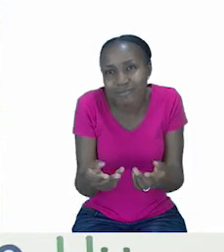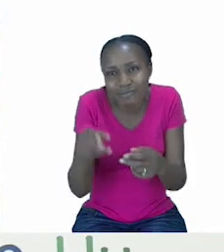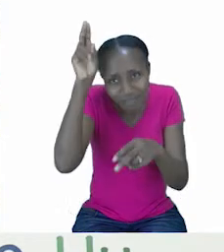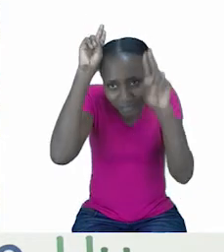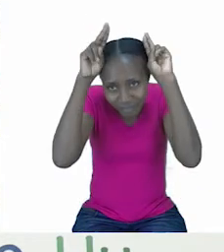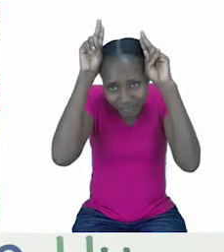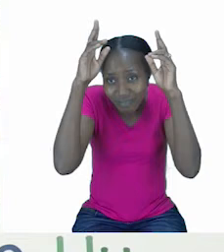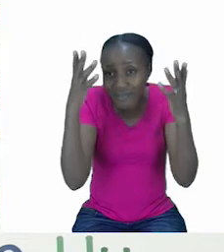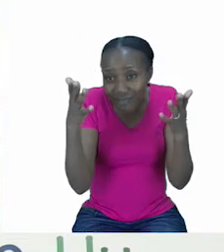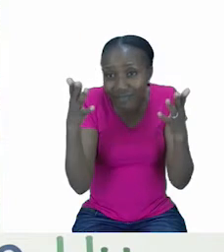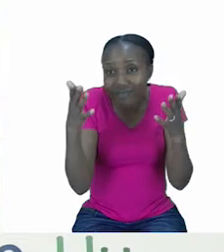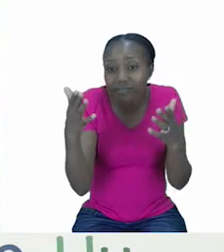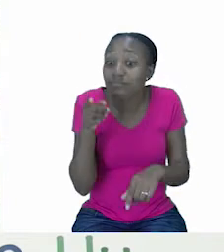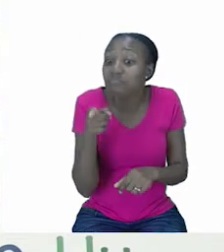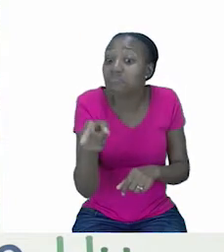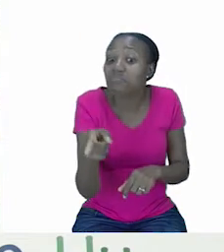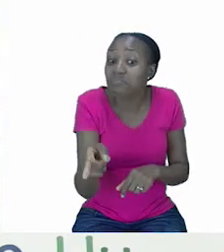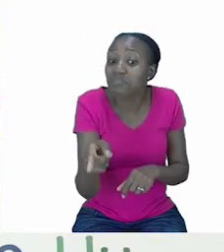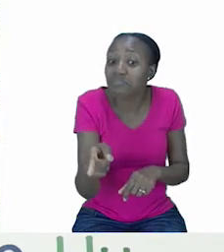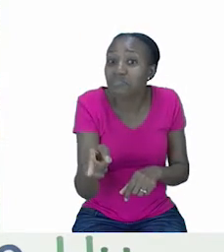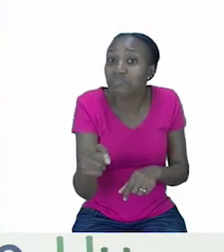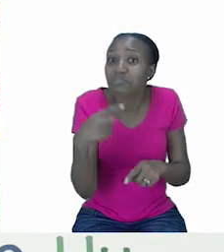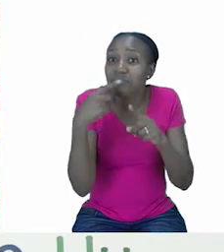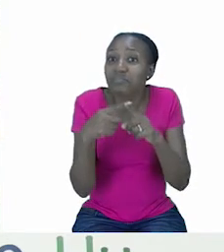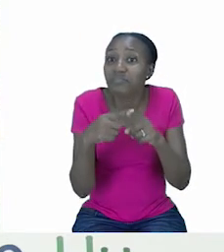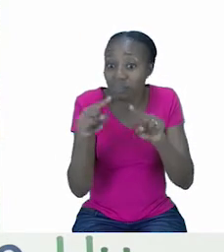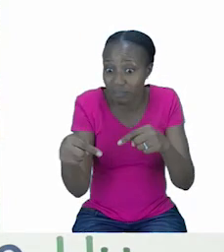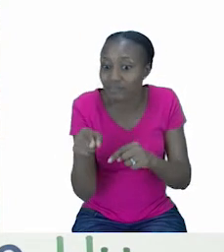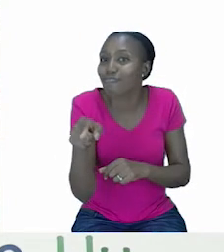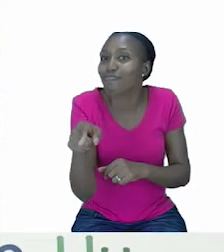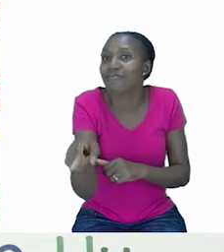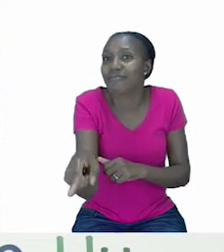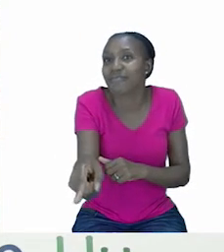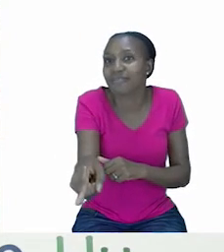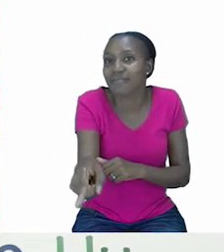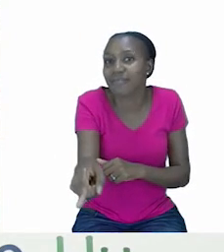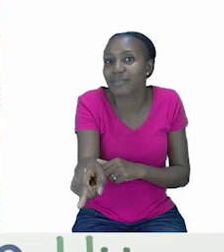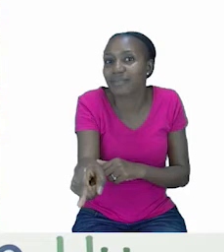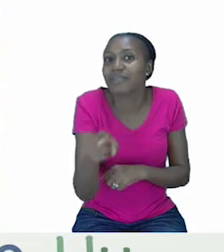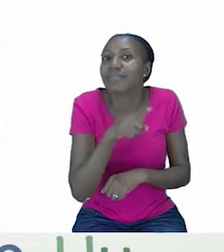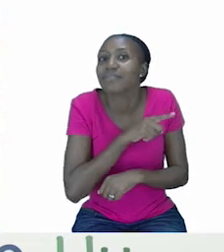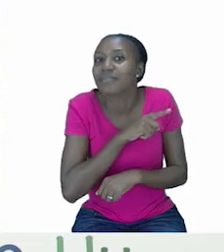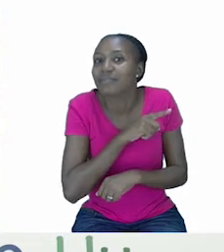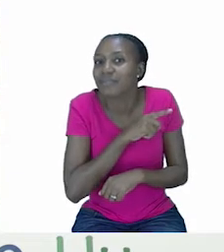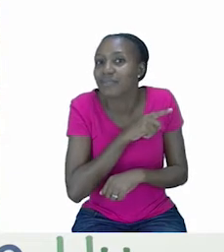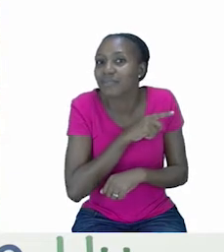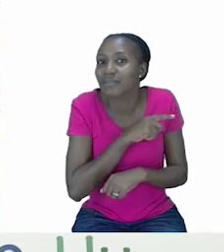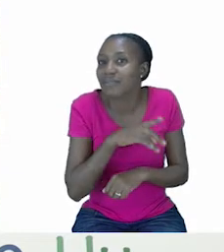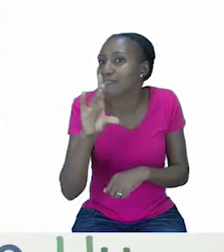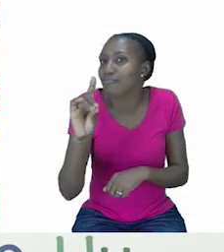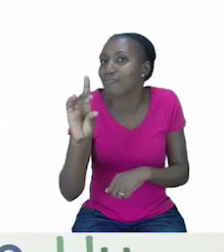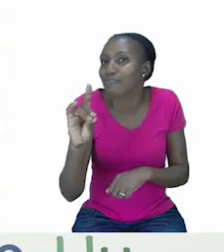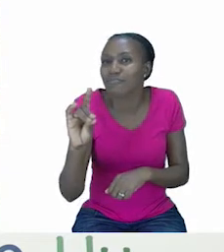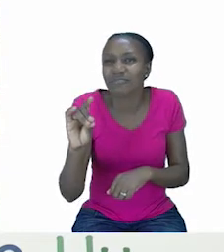pet, we say it. That is because a pet is not human,